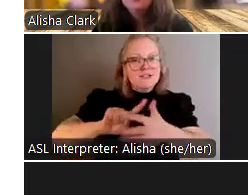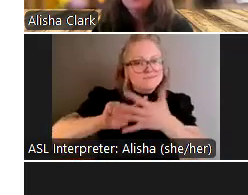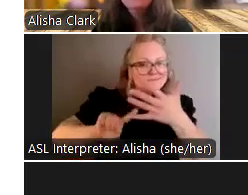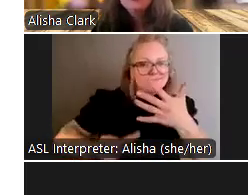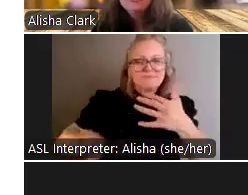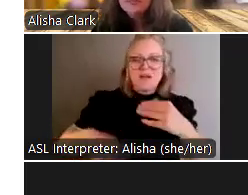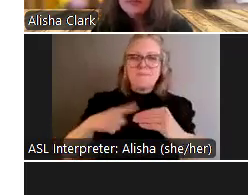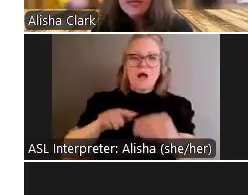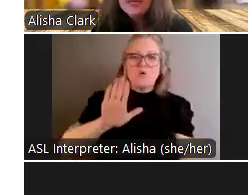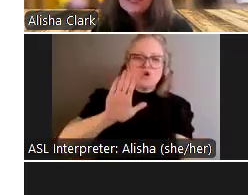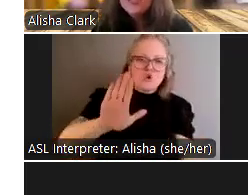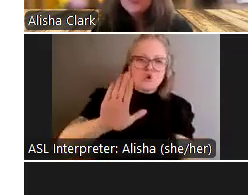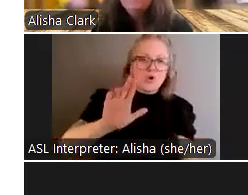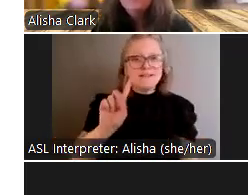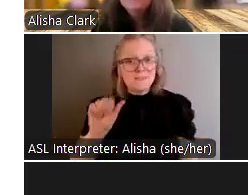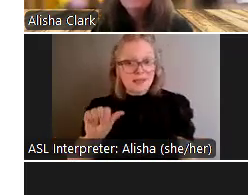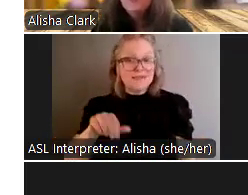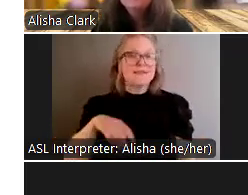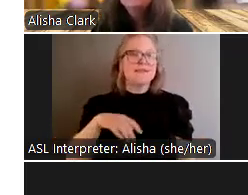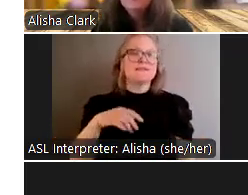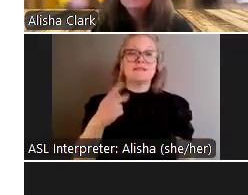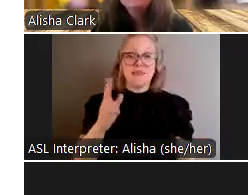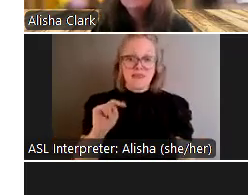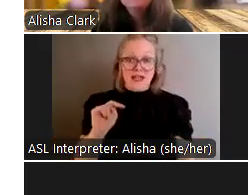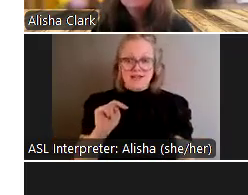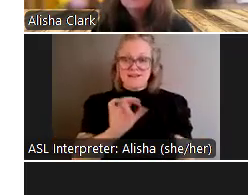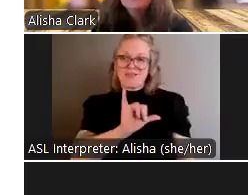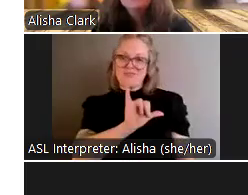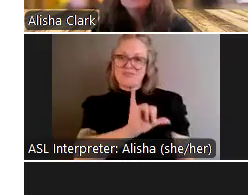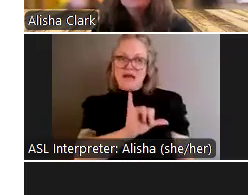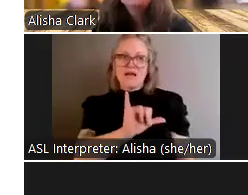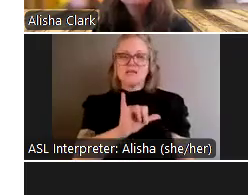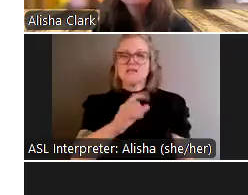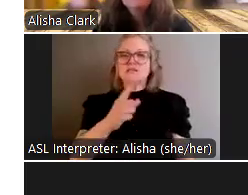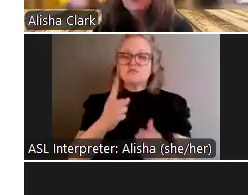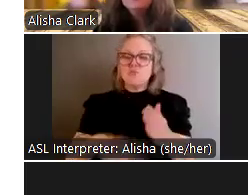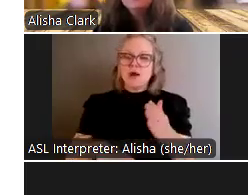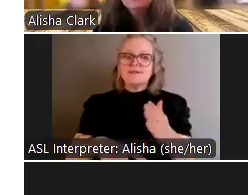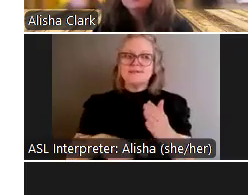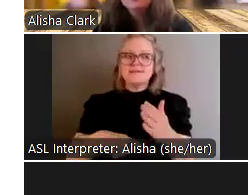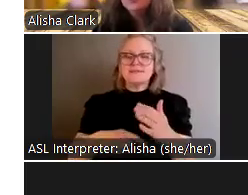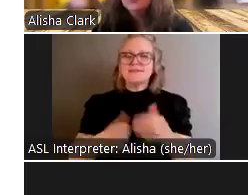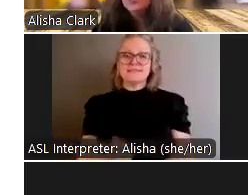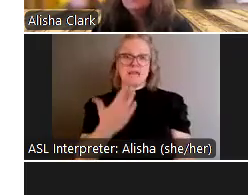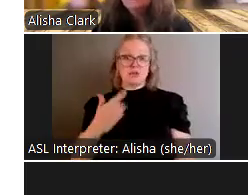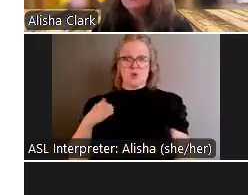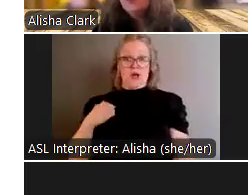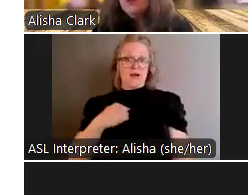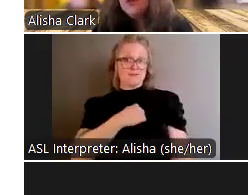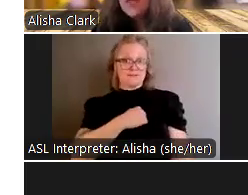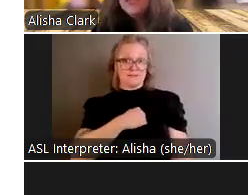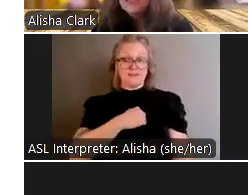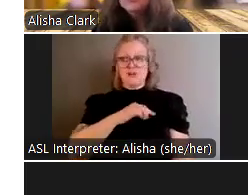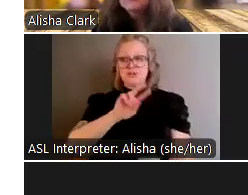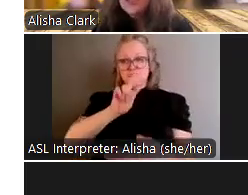about your disabilities. And then that is what is then sent to us to